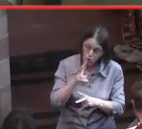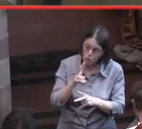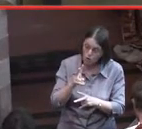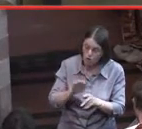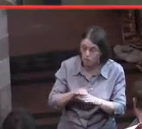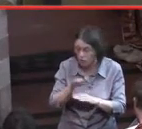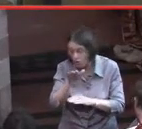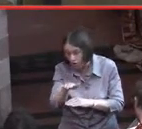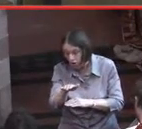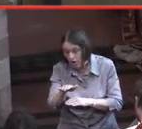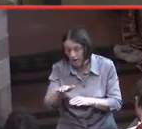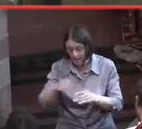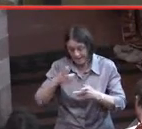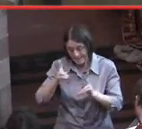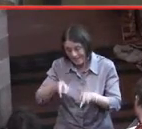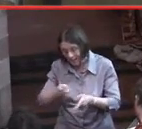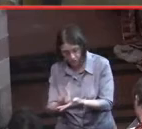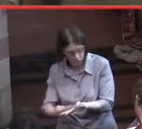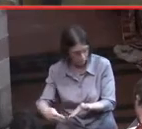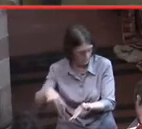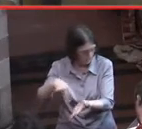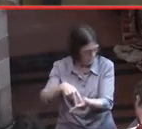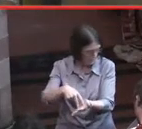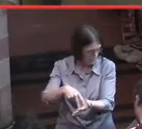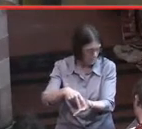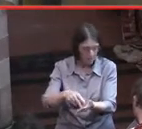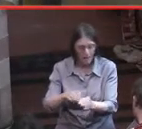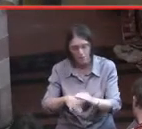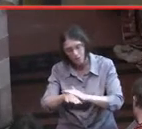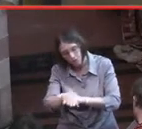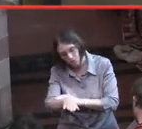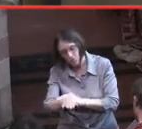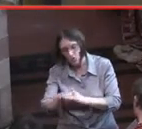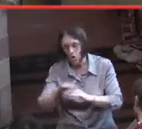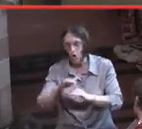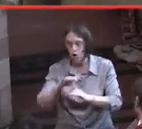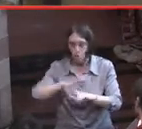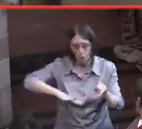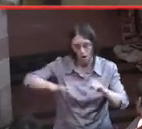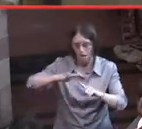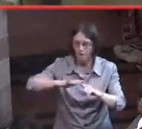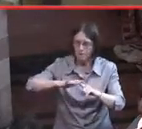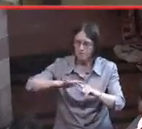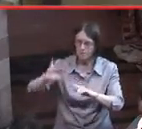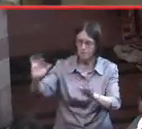dead and the life of the world to come. Amen.